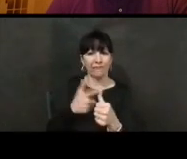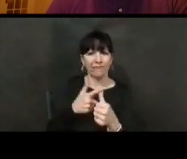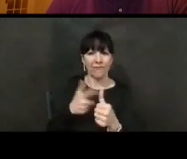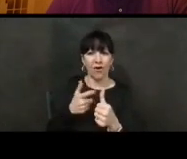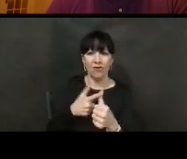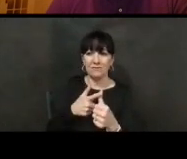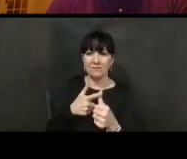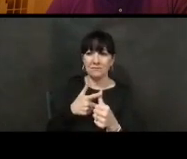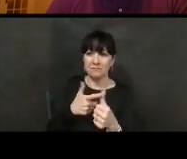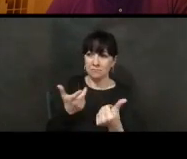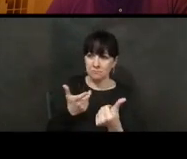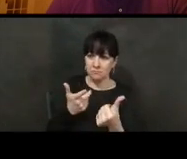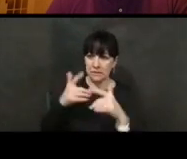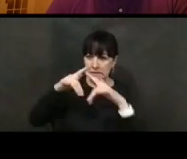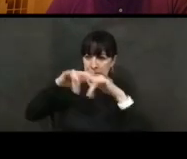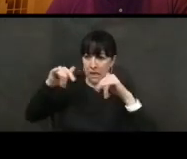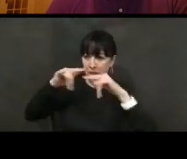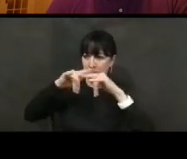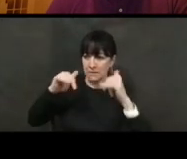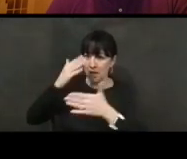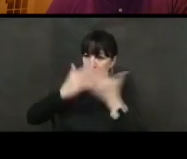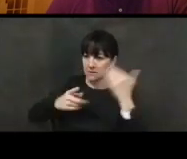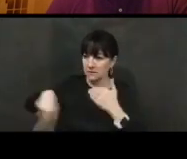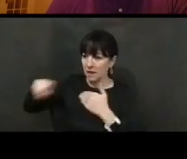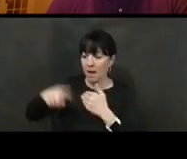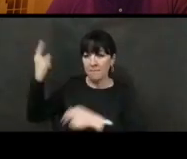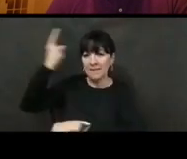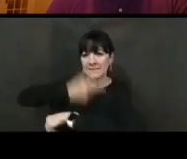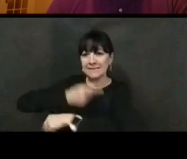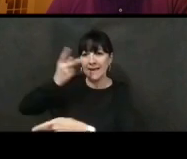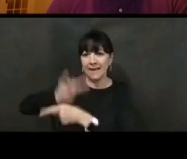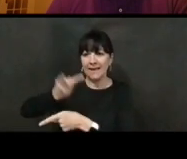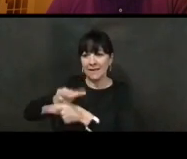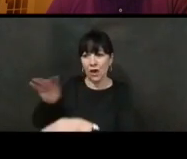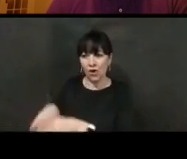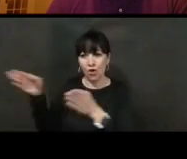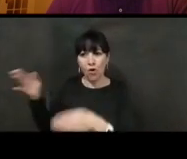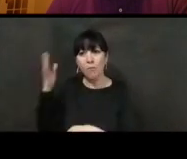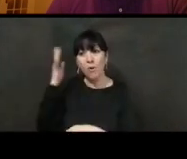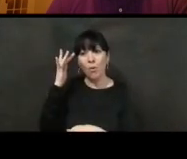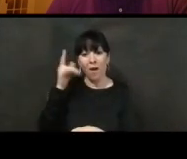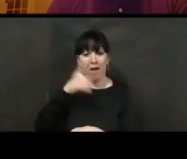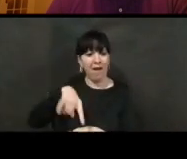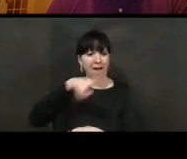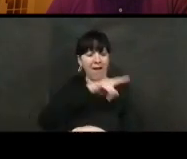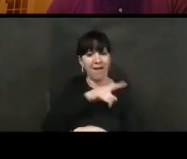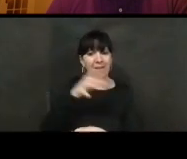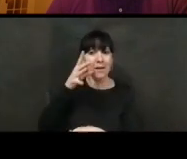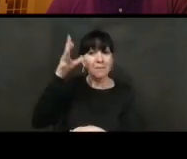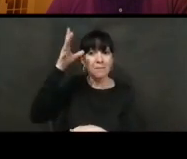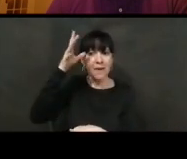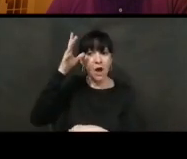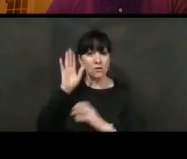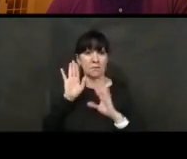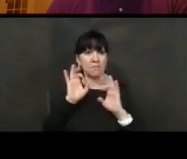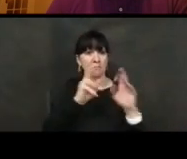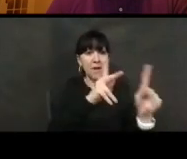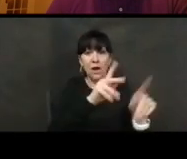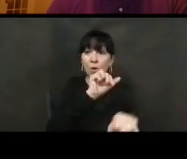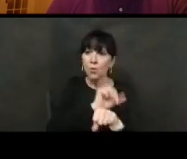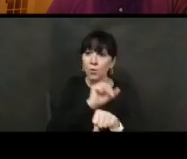so I think our Office of Childcare Licensing they worked with the providers when they originally rolled out the new